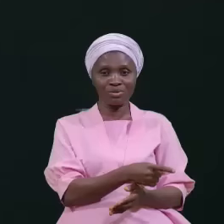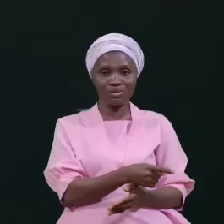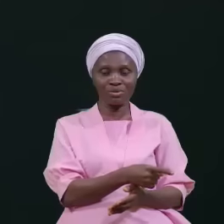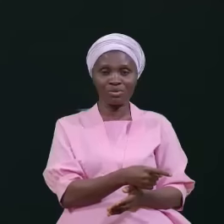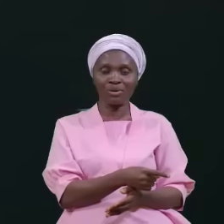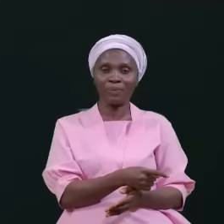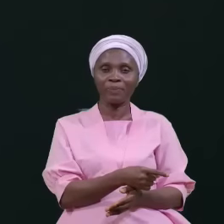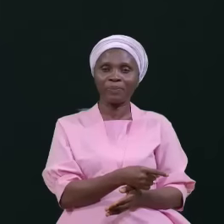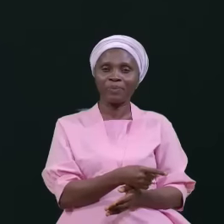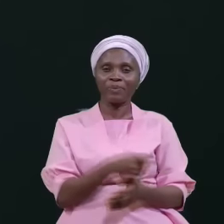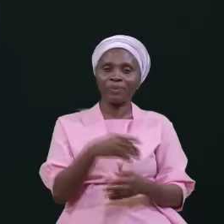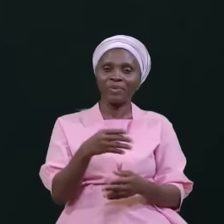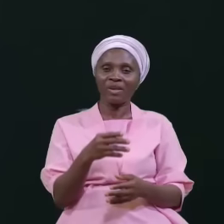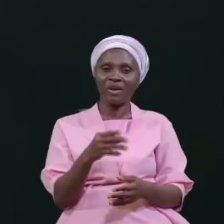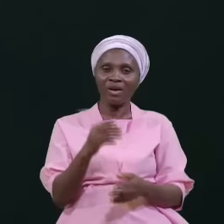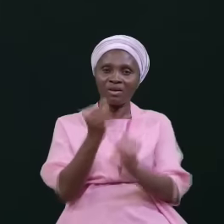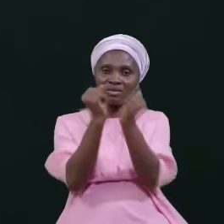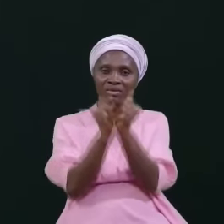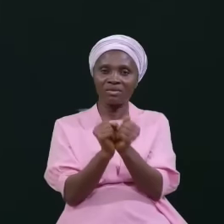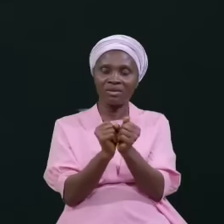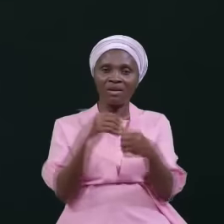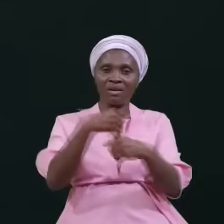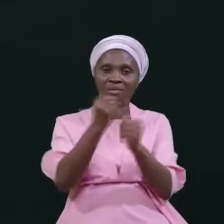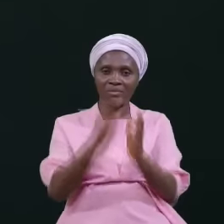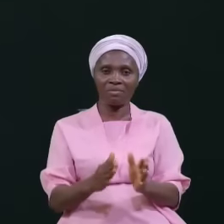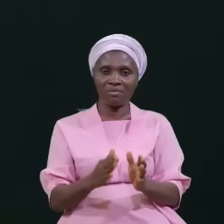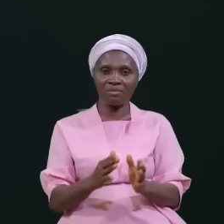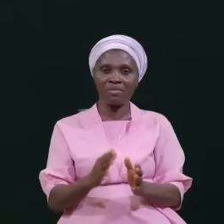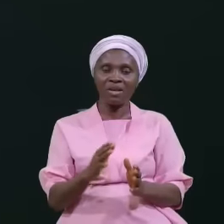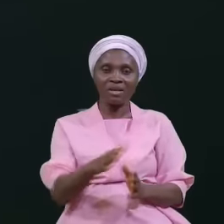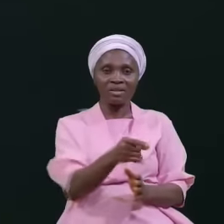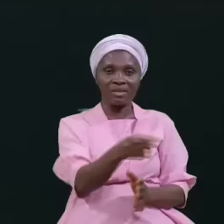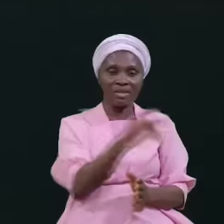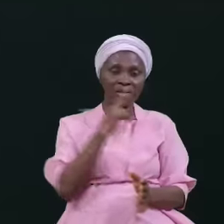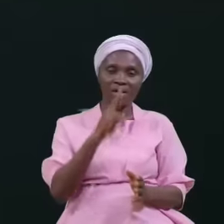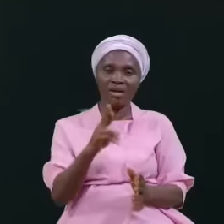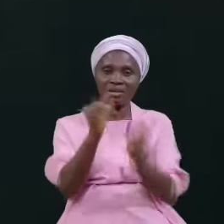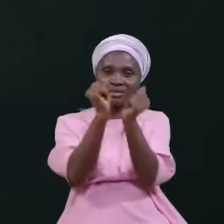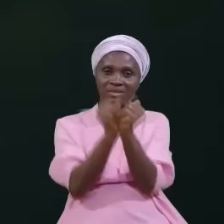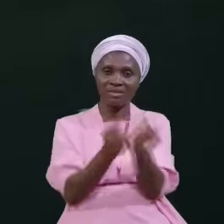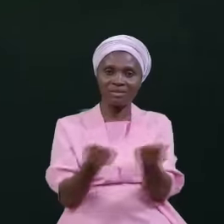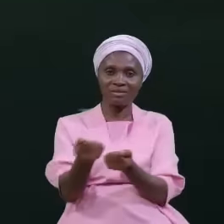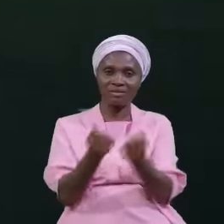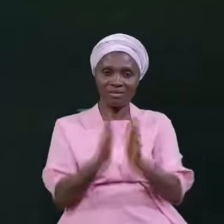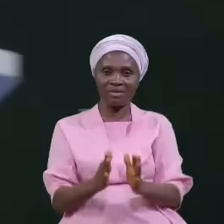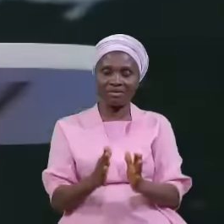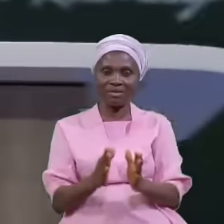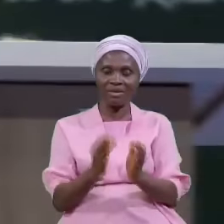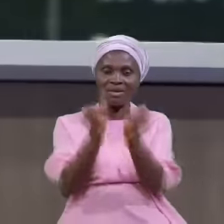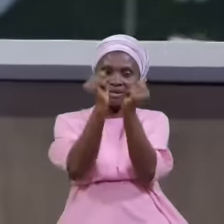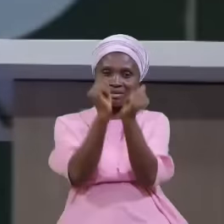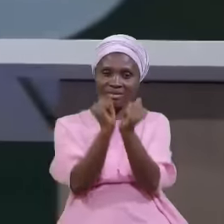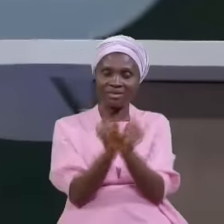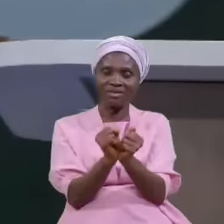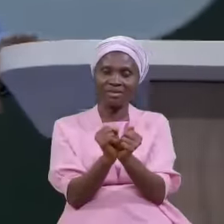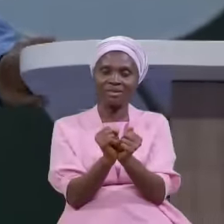the slave drivers, the slave traders, the people that take you against